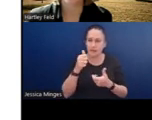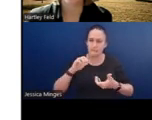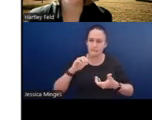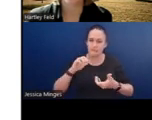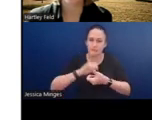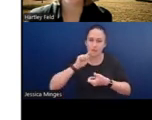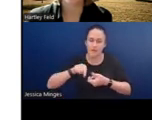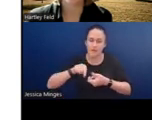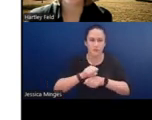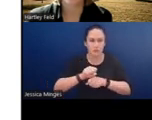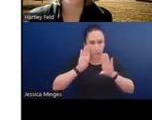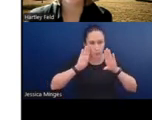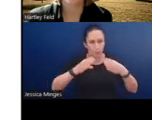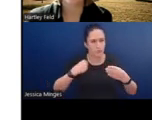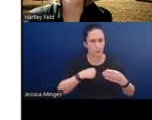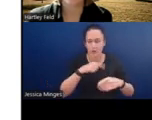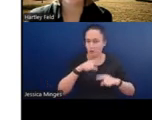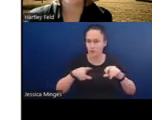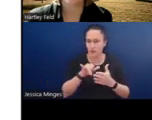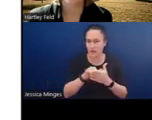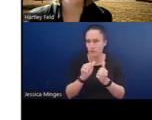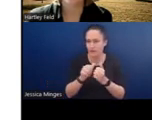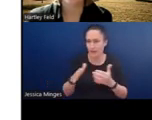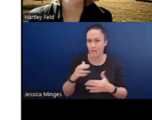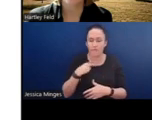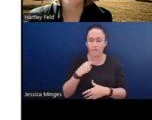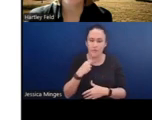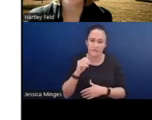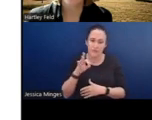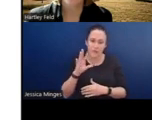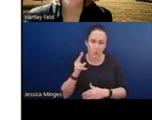for this work. And so we couldn't have done any of this without Voices of Hope.